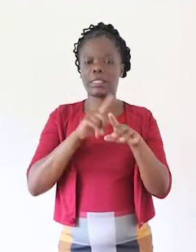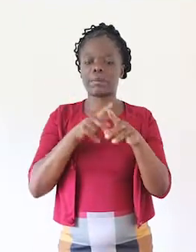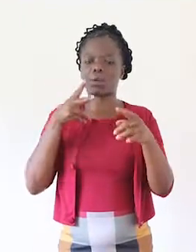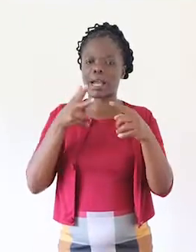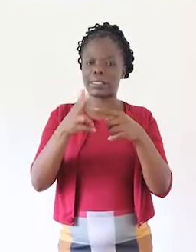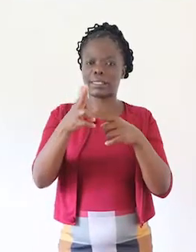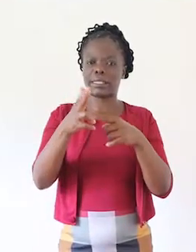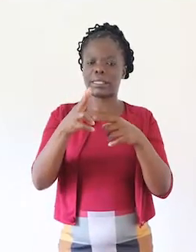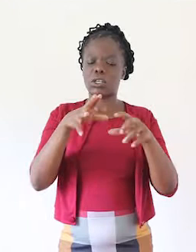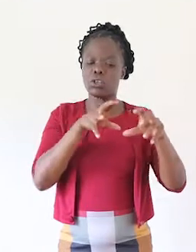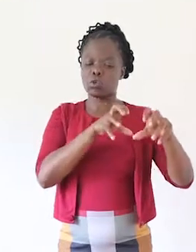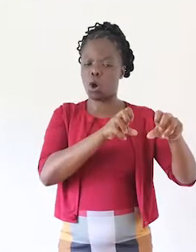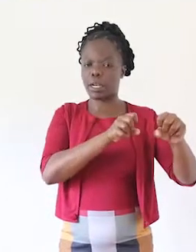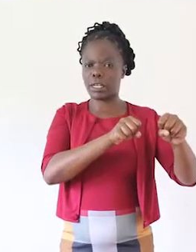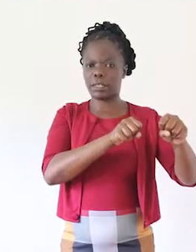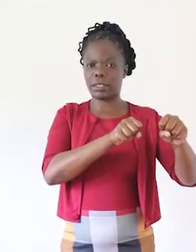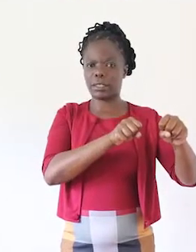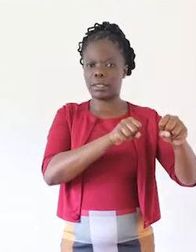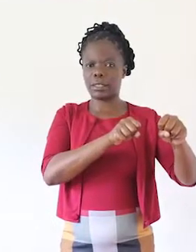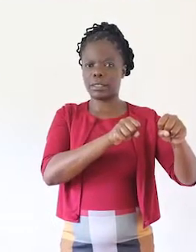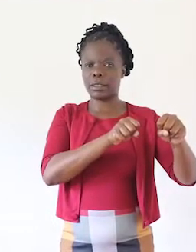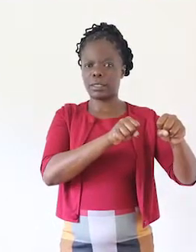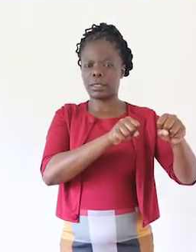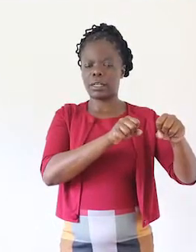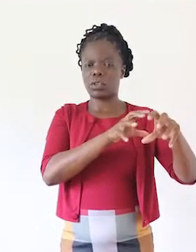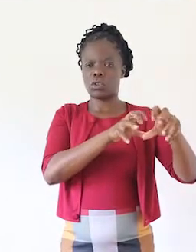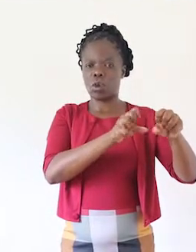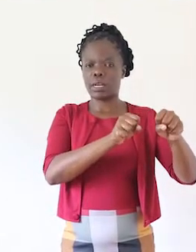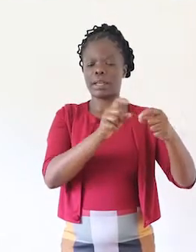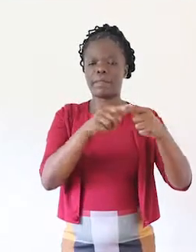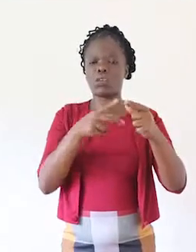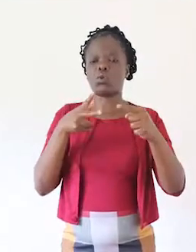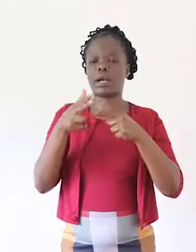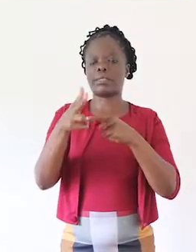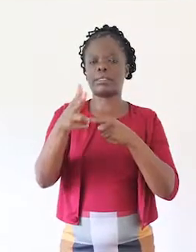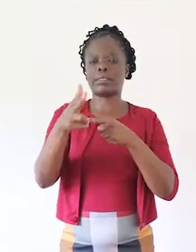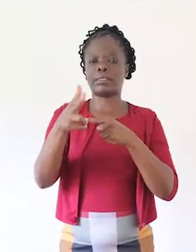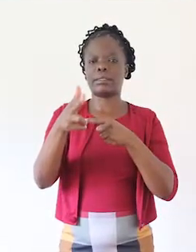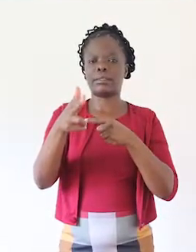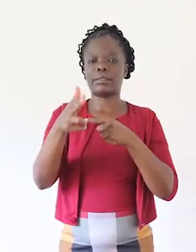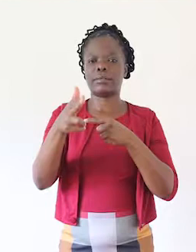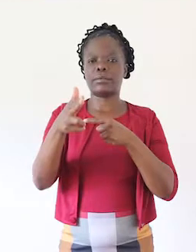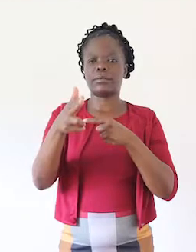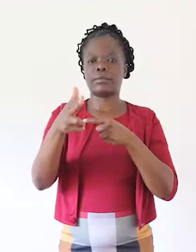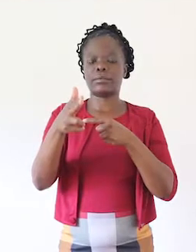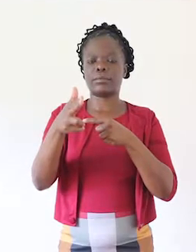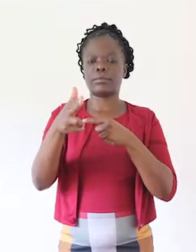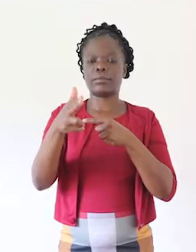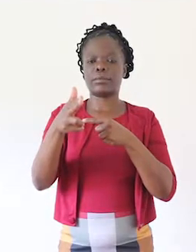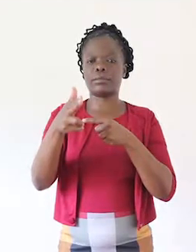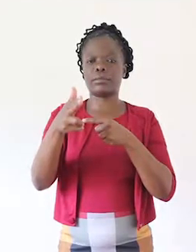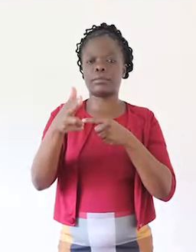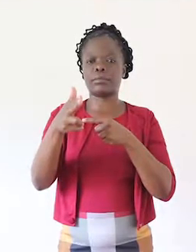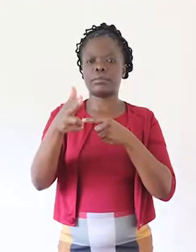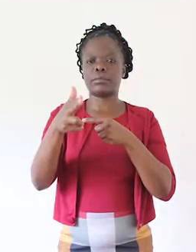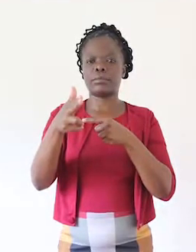we are cutting, you get hold of this. Get hold of this, then you cut. Get hold of this, cut